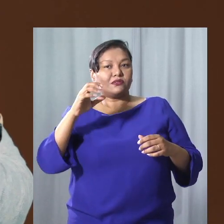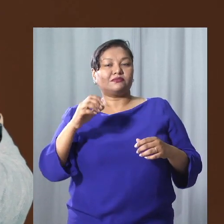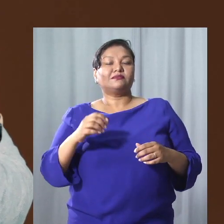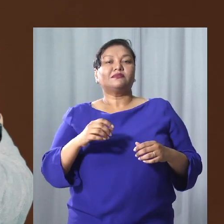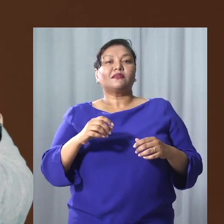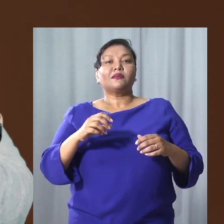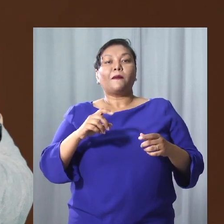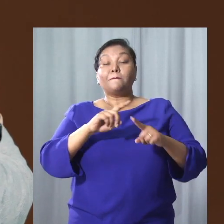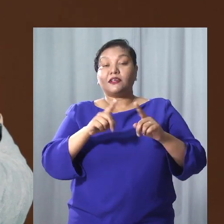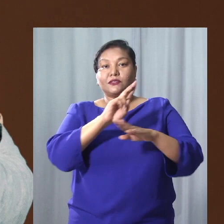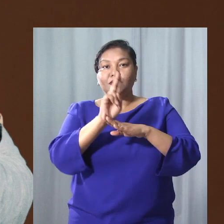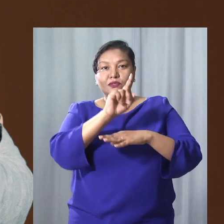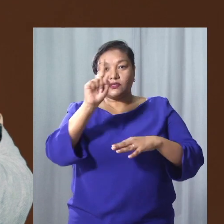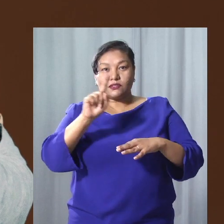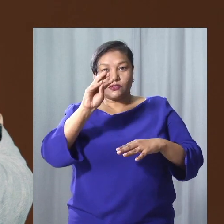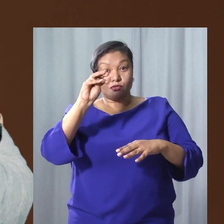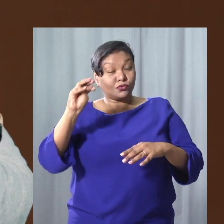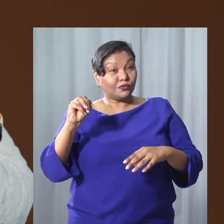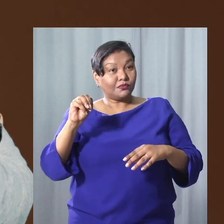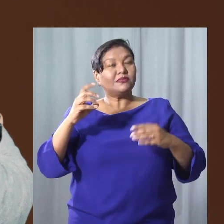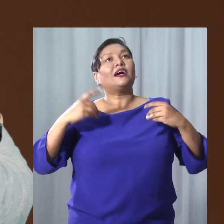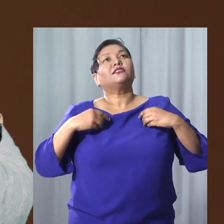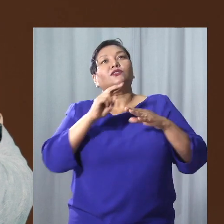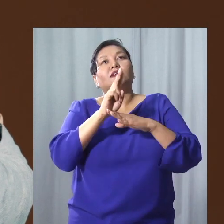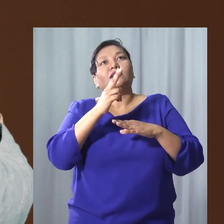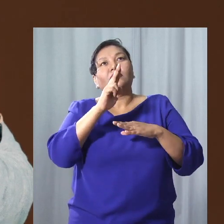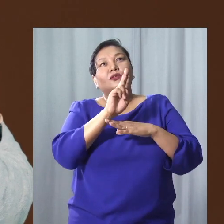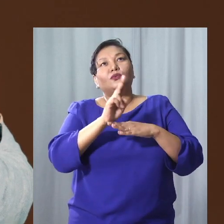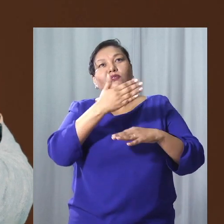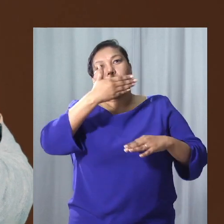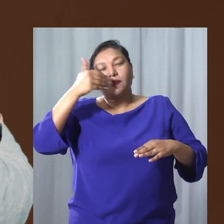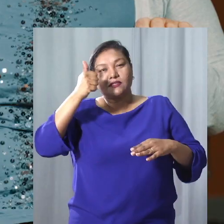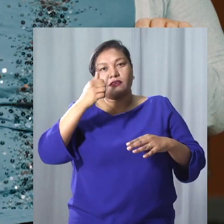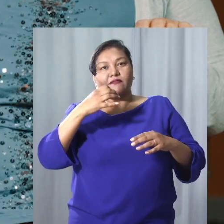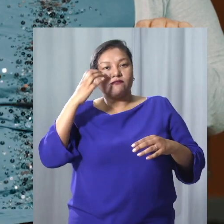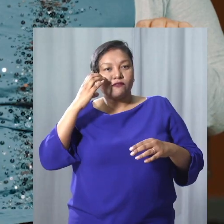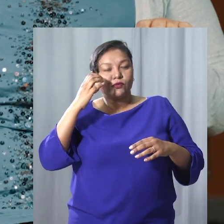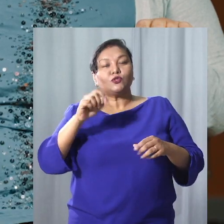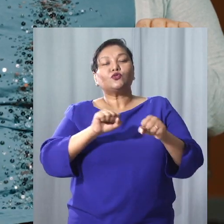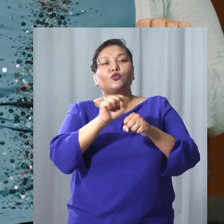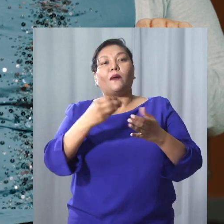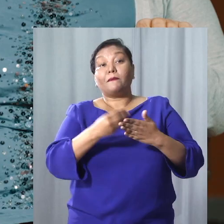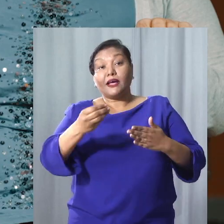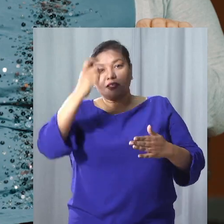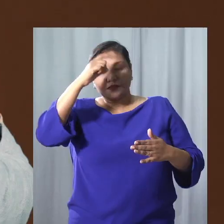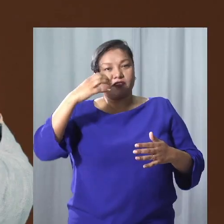Zoom, internet, I had also got a better phone. So I decided to buy the